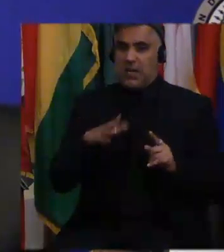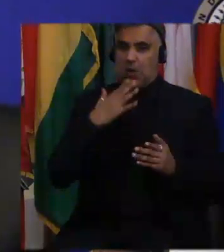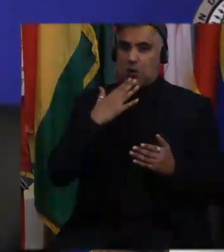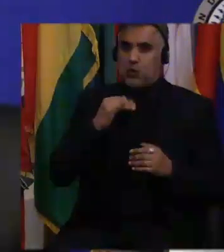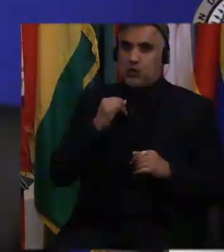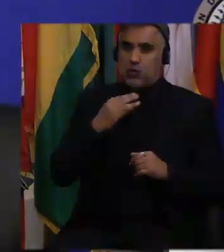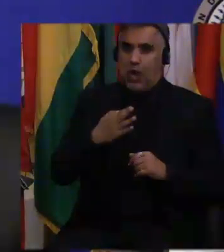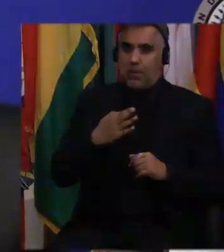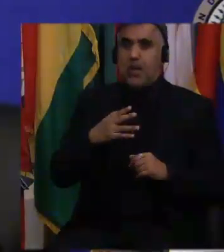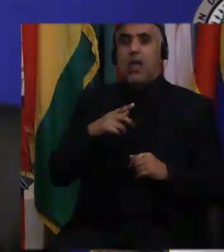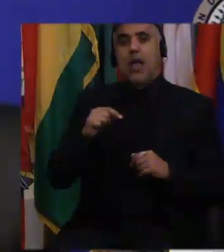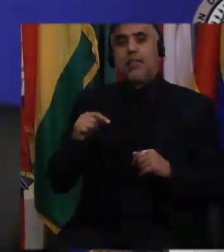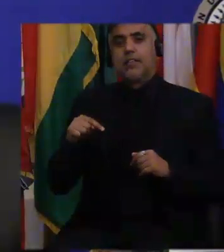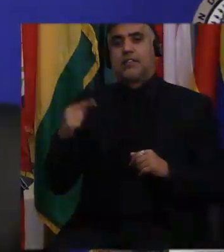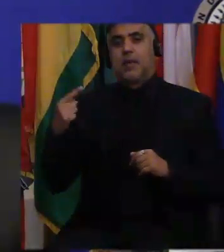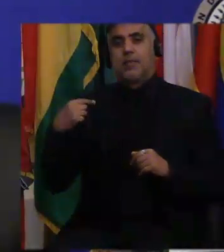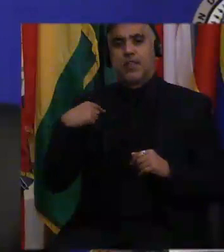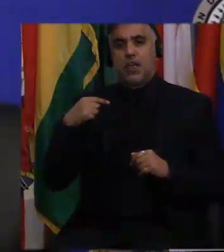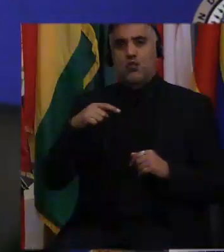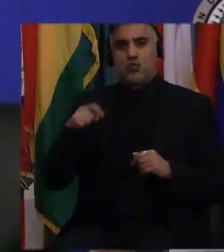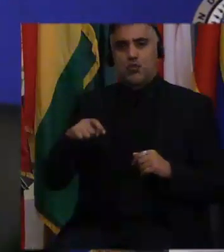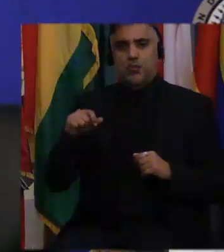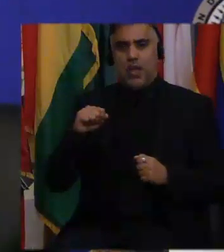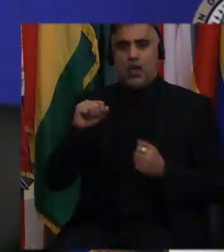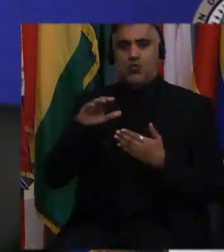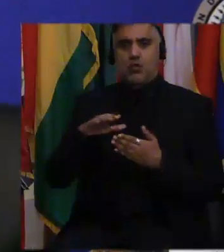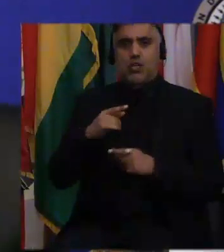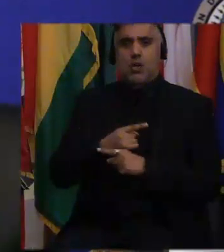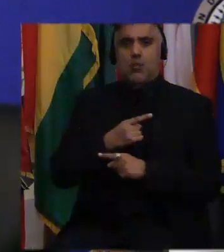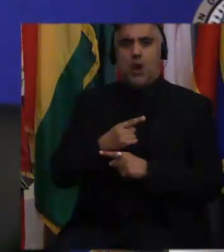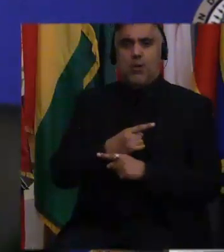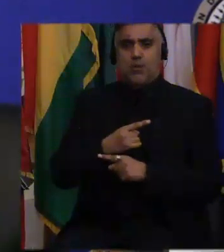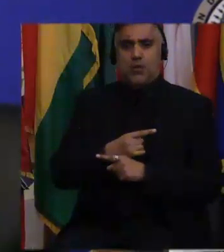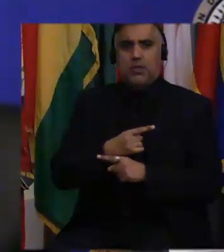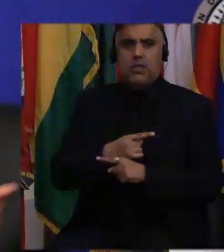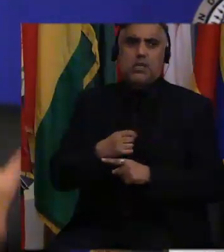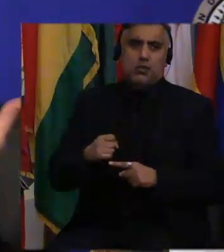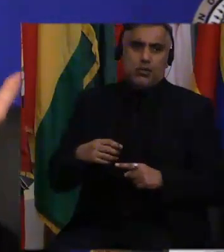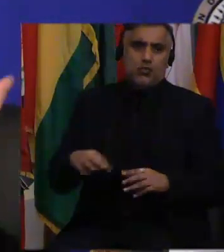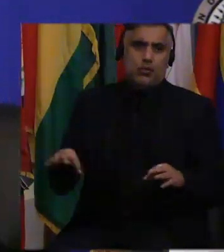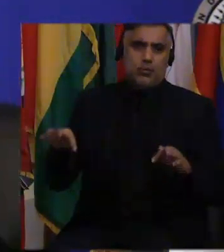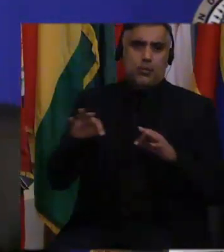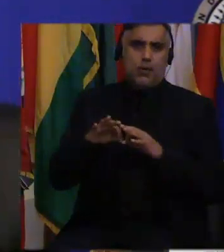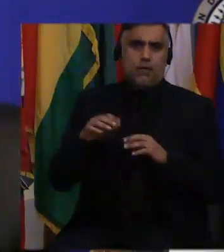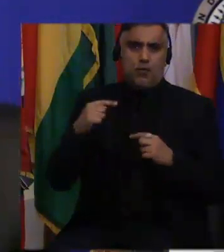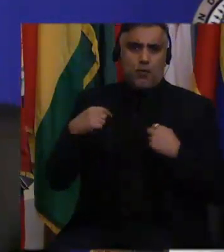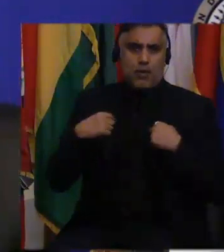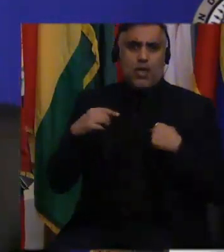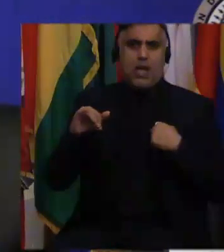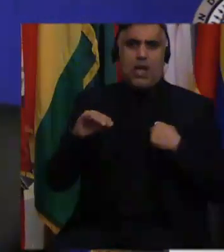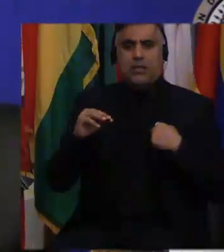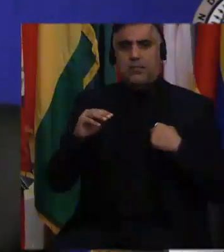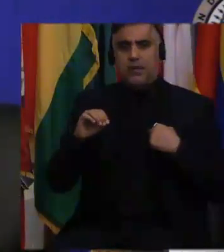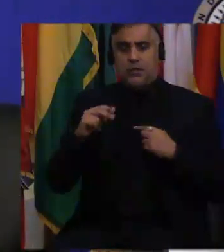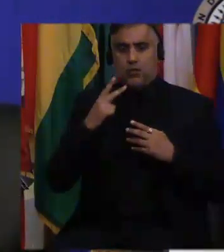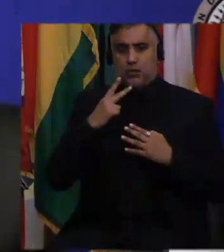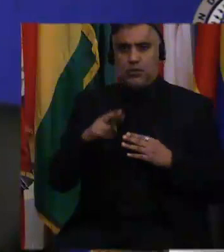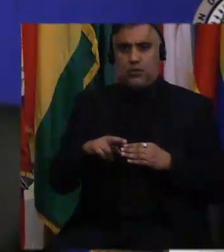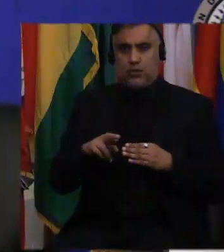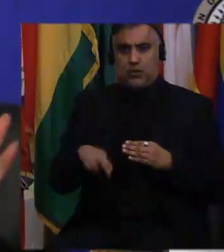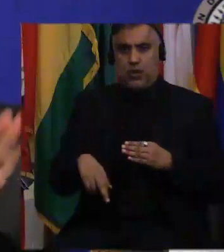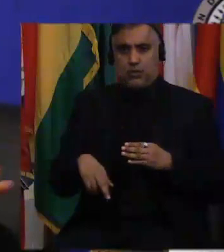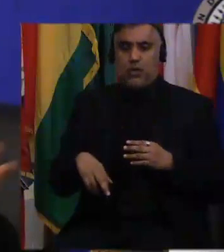job, and this is something that should be addressed properly. So it is extremely important for me as a mandate to see